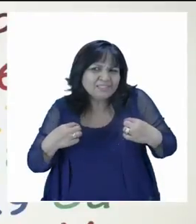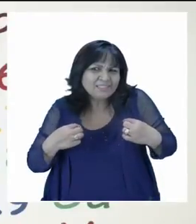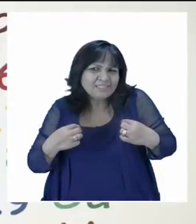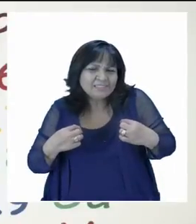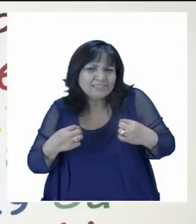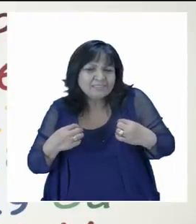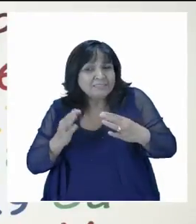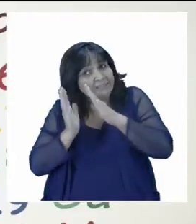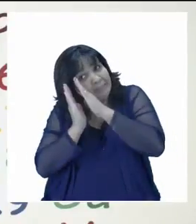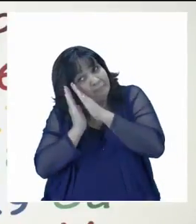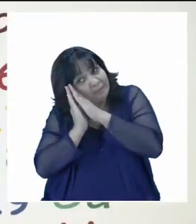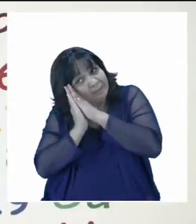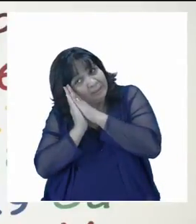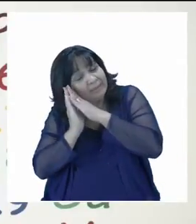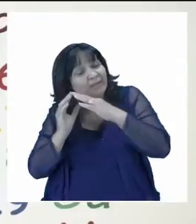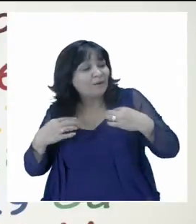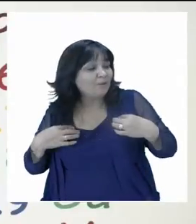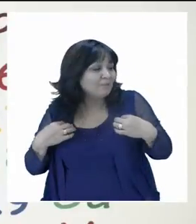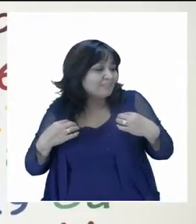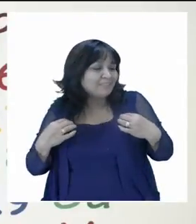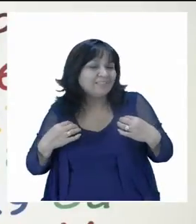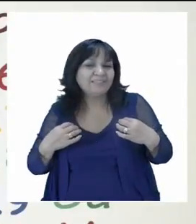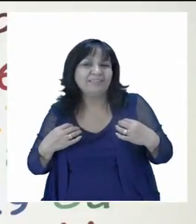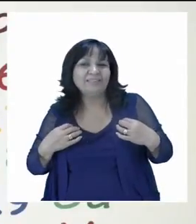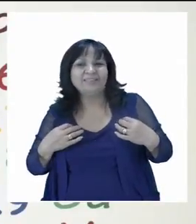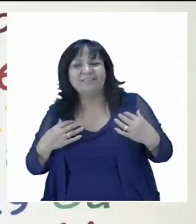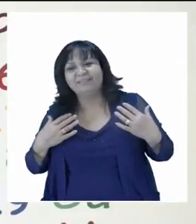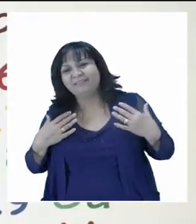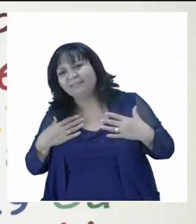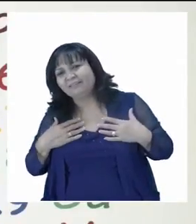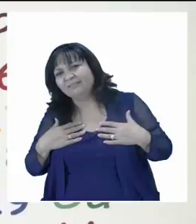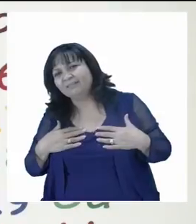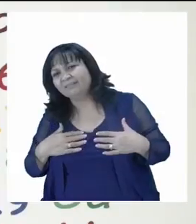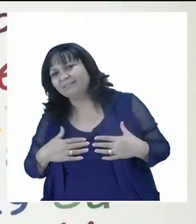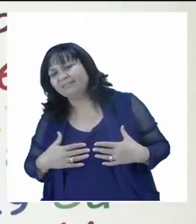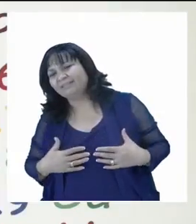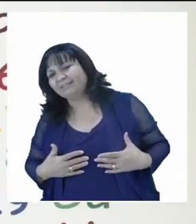We have opened our sheets and blankets.